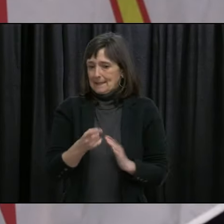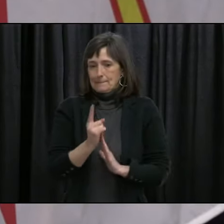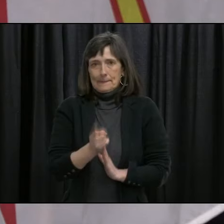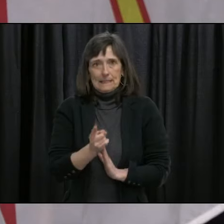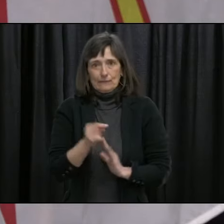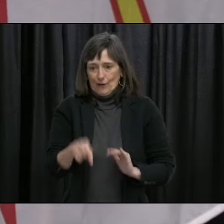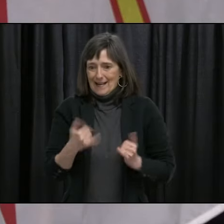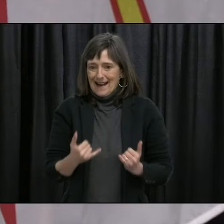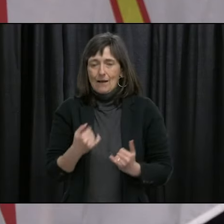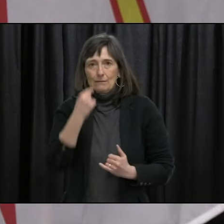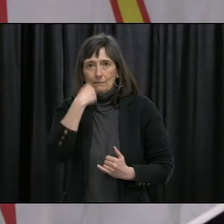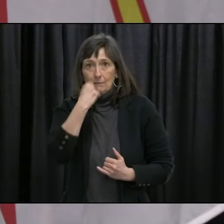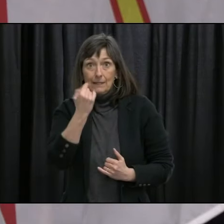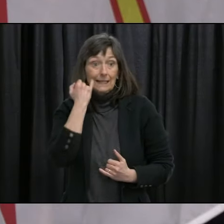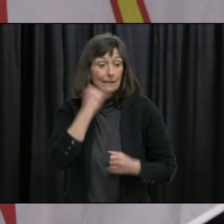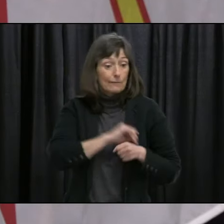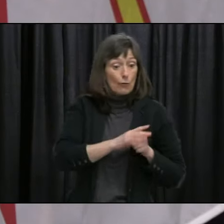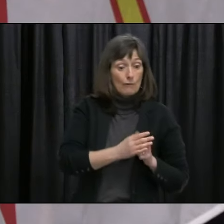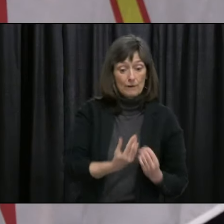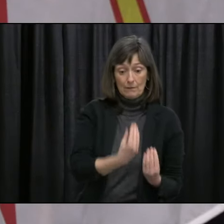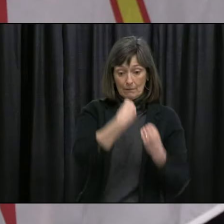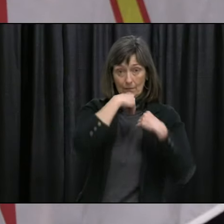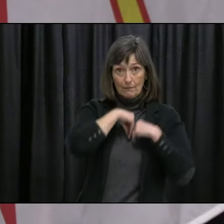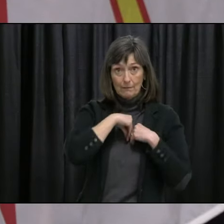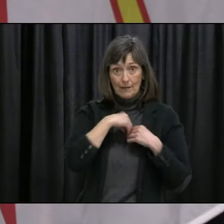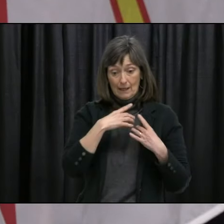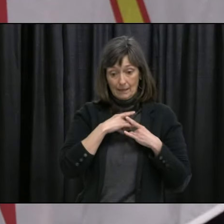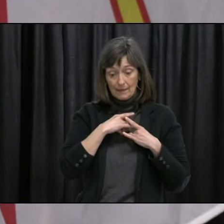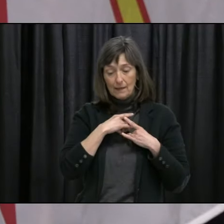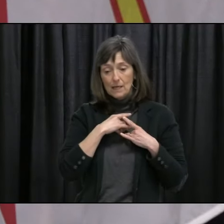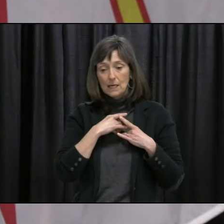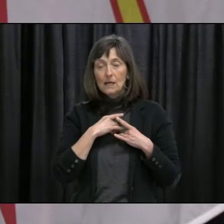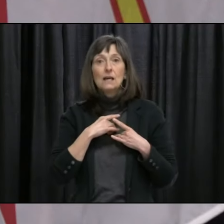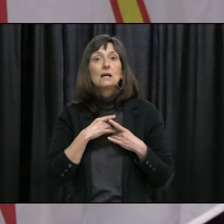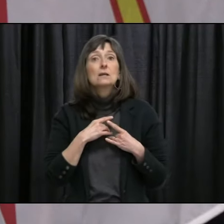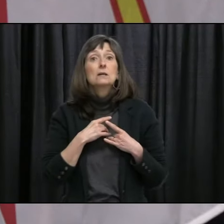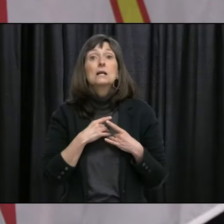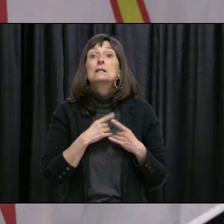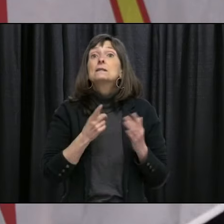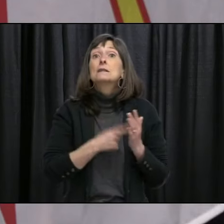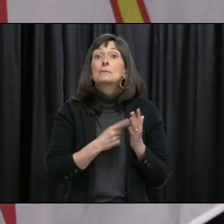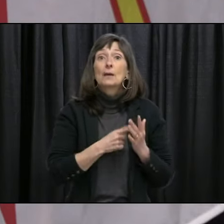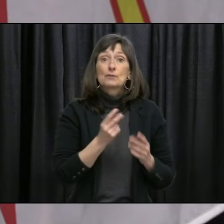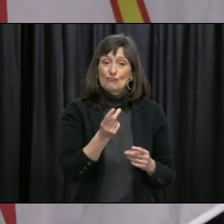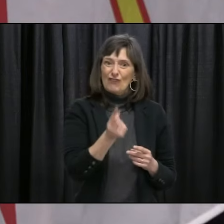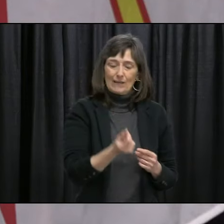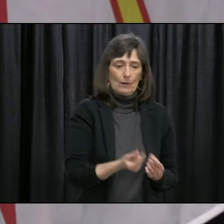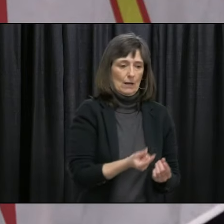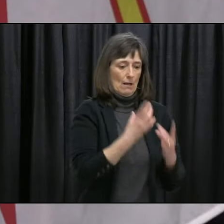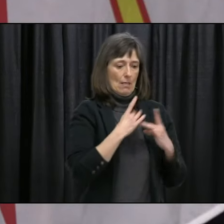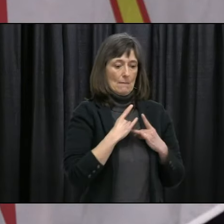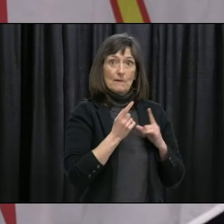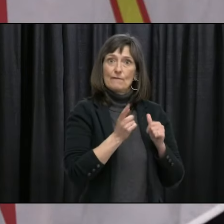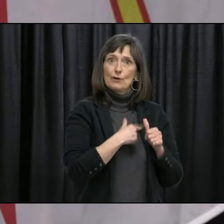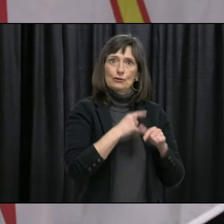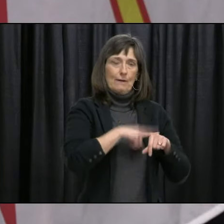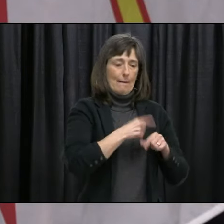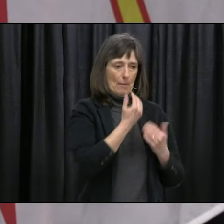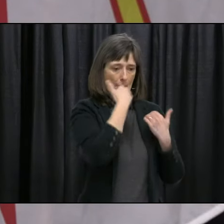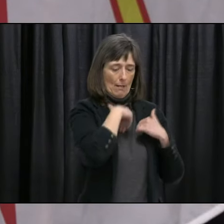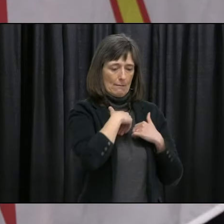virus, and with COVID in particular, you don't necessarily test positive from the moment that you're infected with